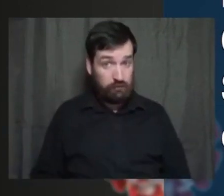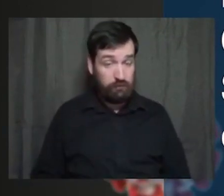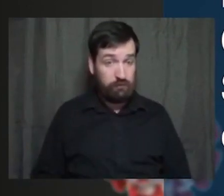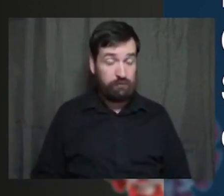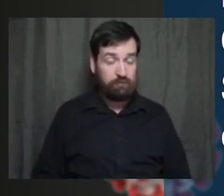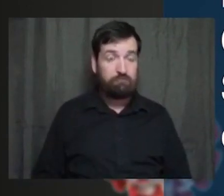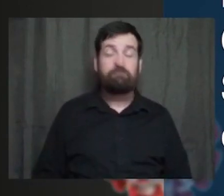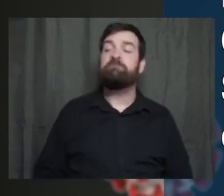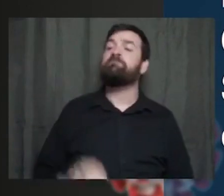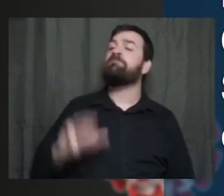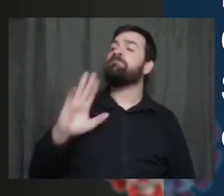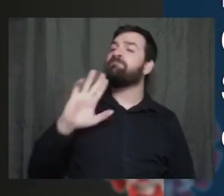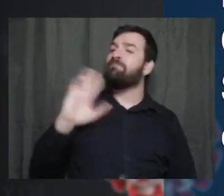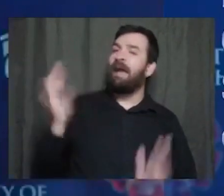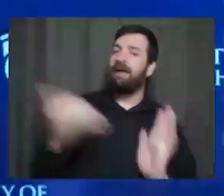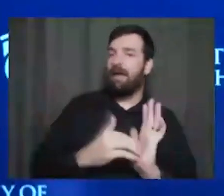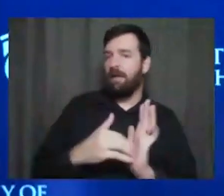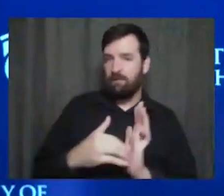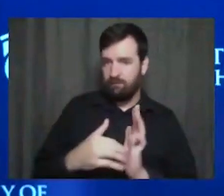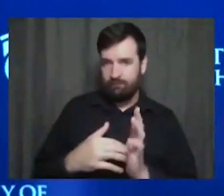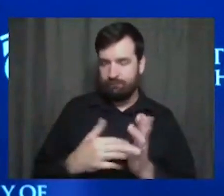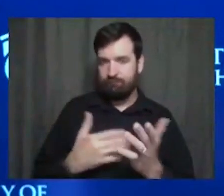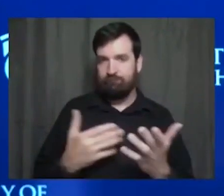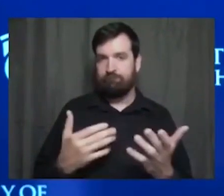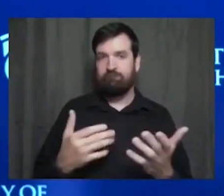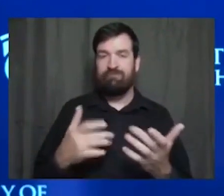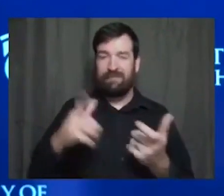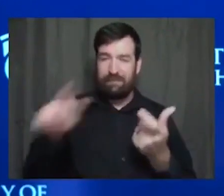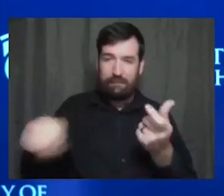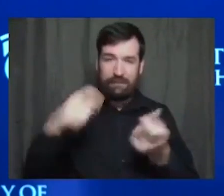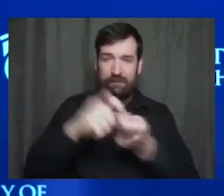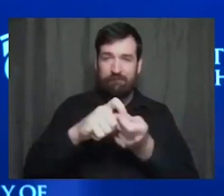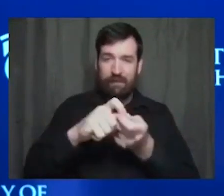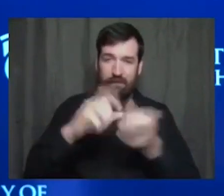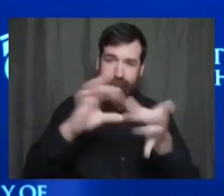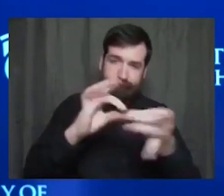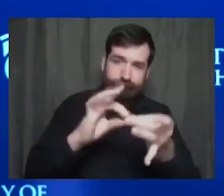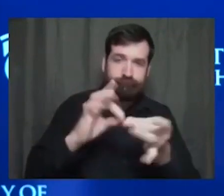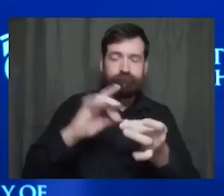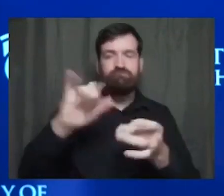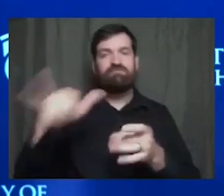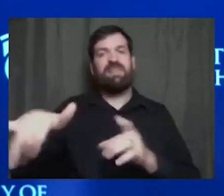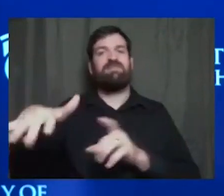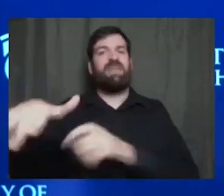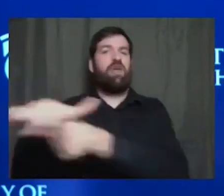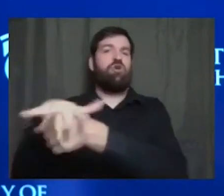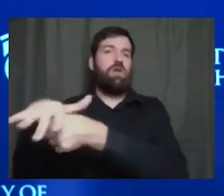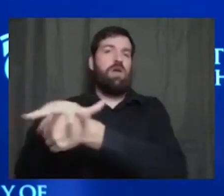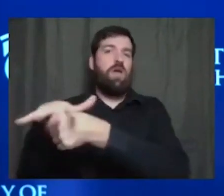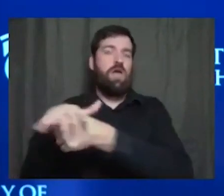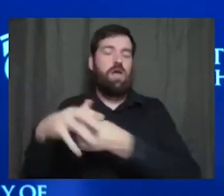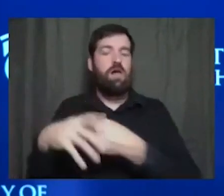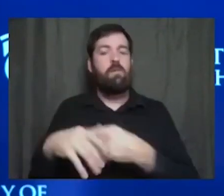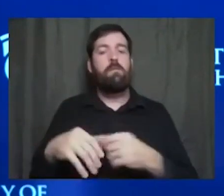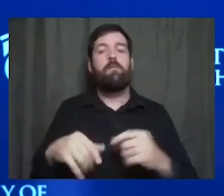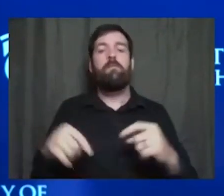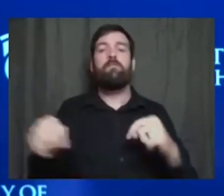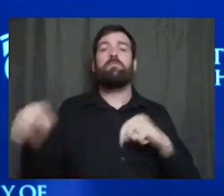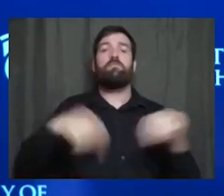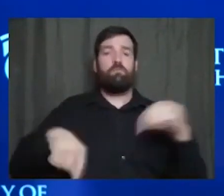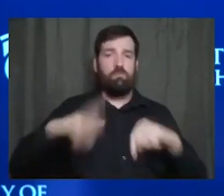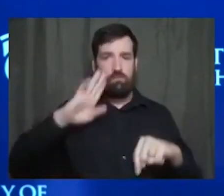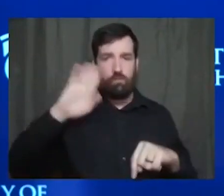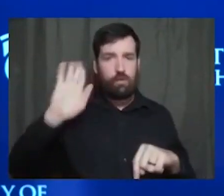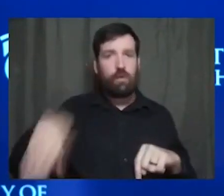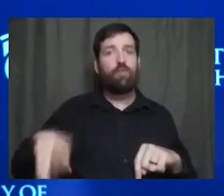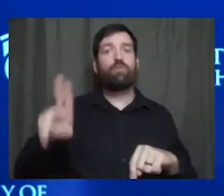Again, without knowing the exact geography or geographics of that, going back to, we know that in the United States